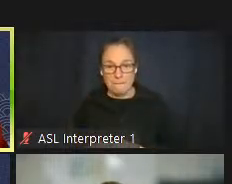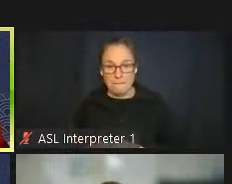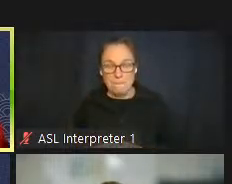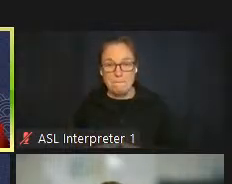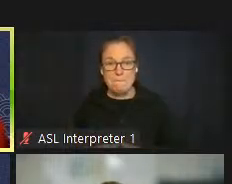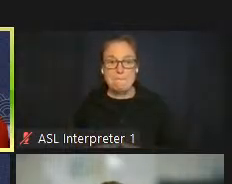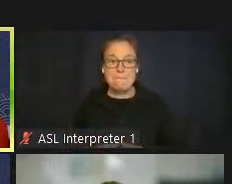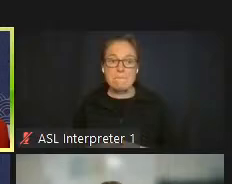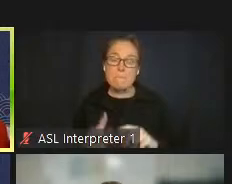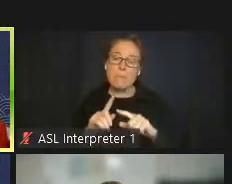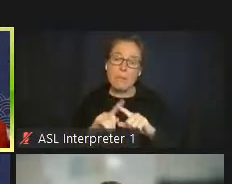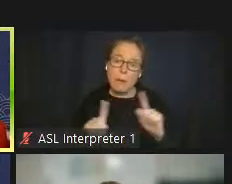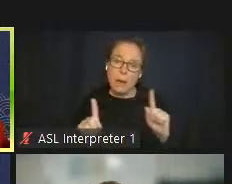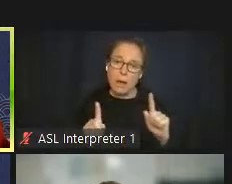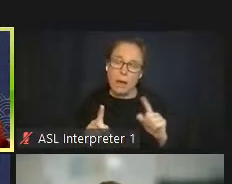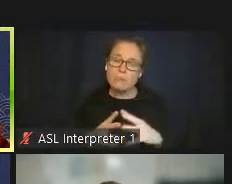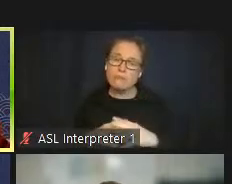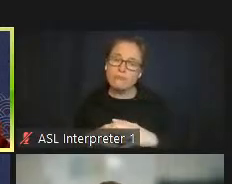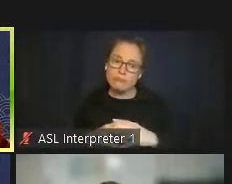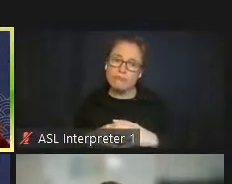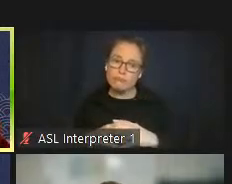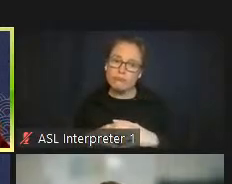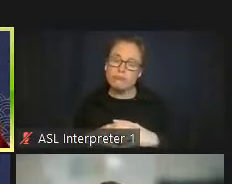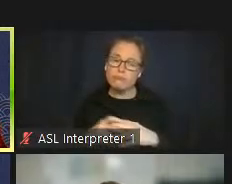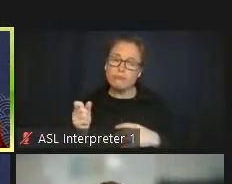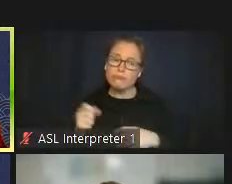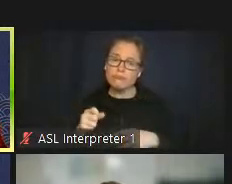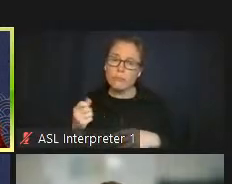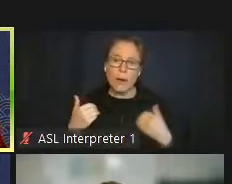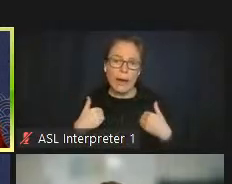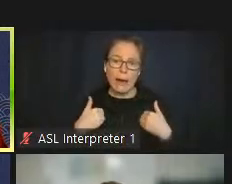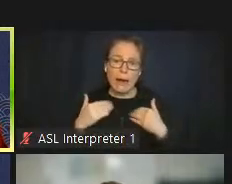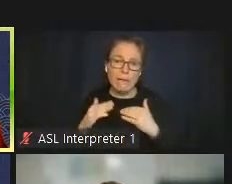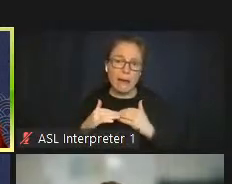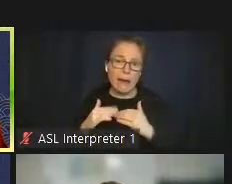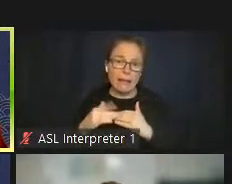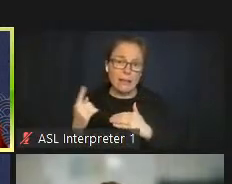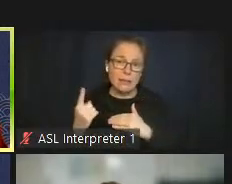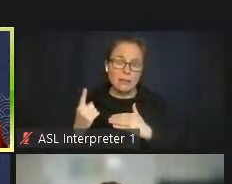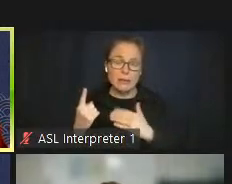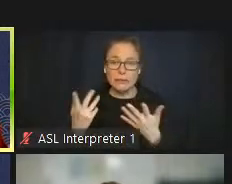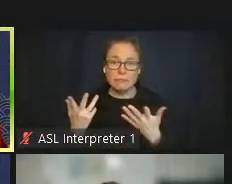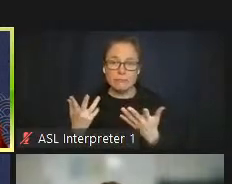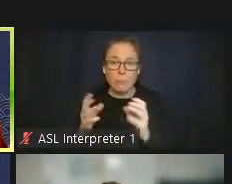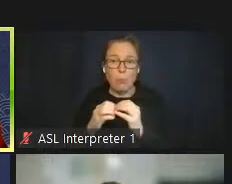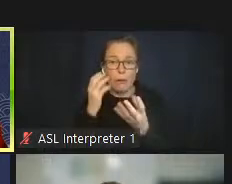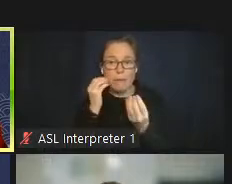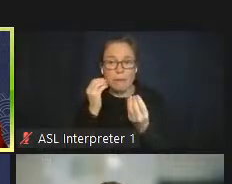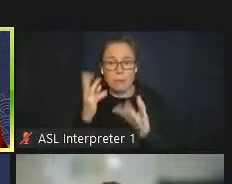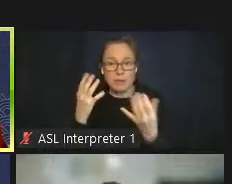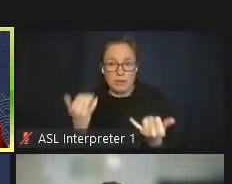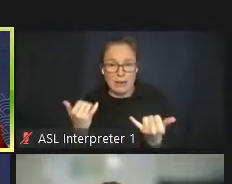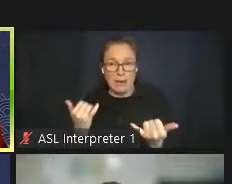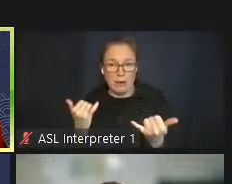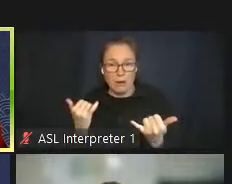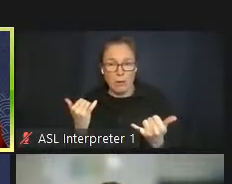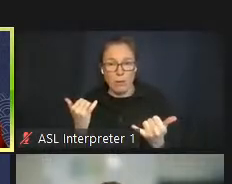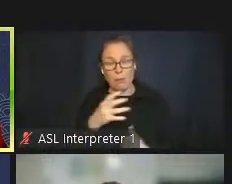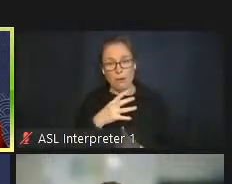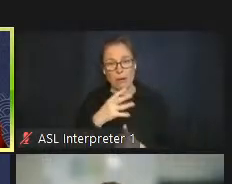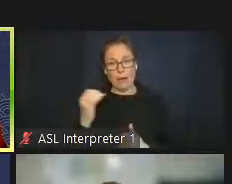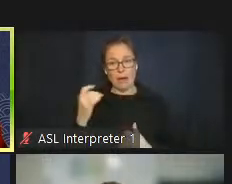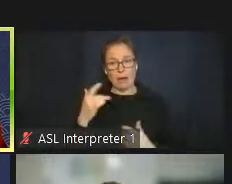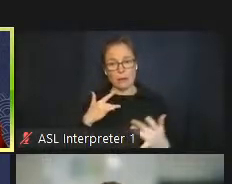But I think we have at least a data point now. And I was also